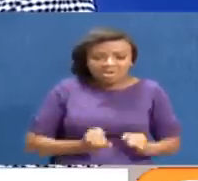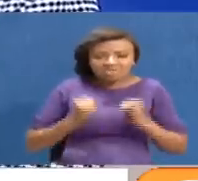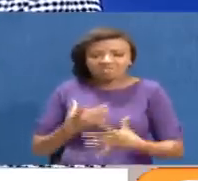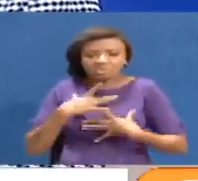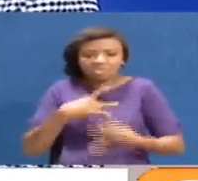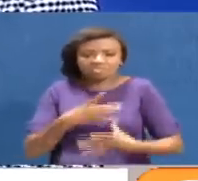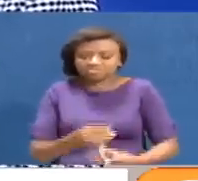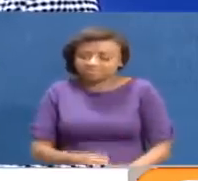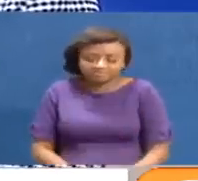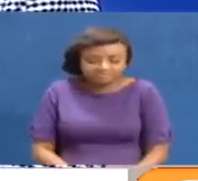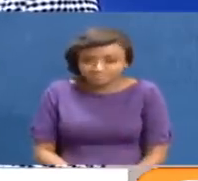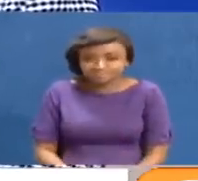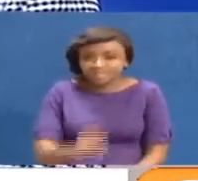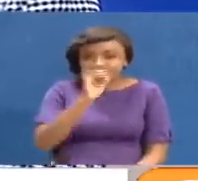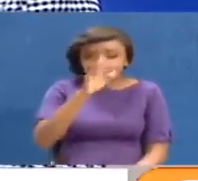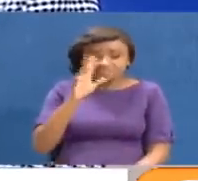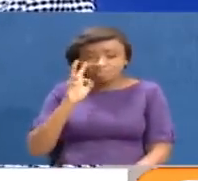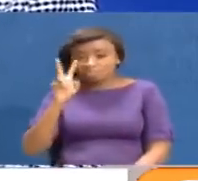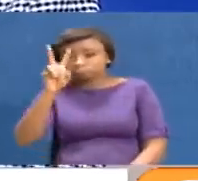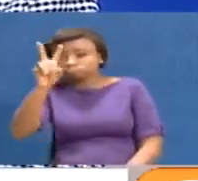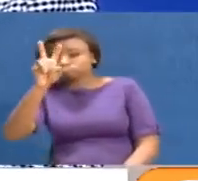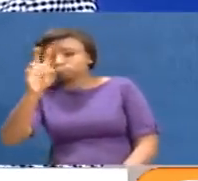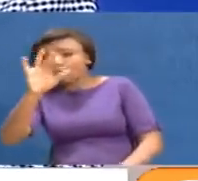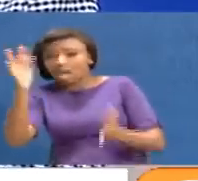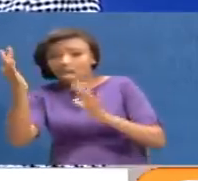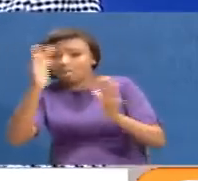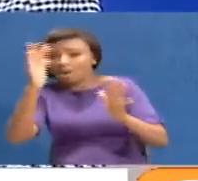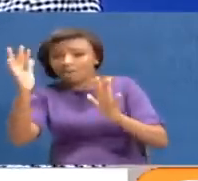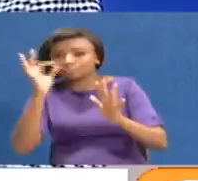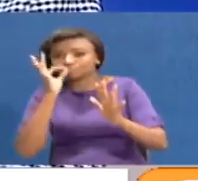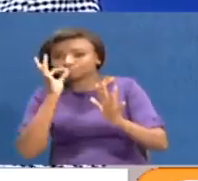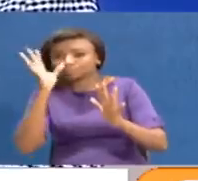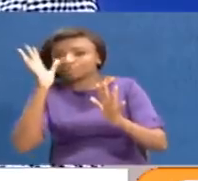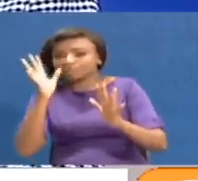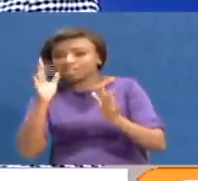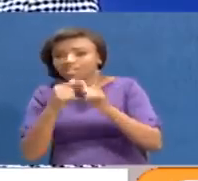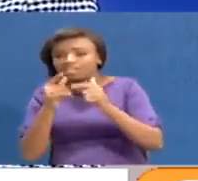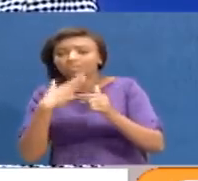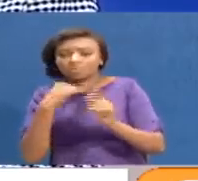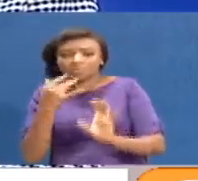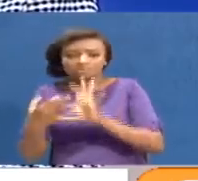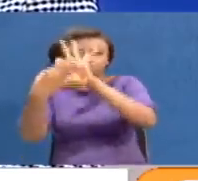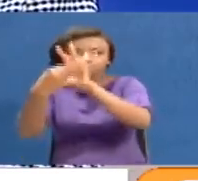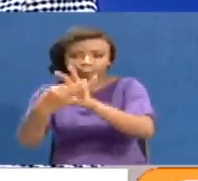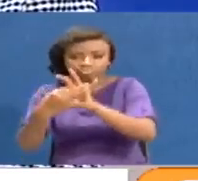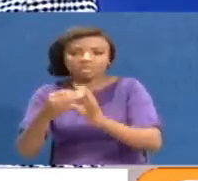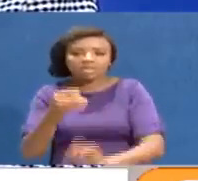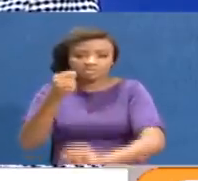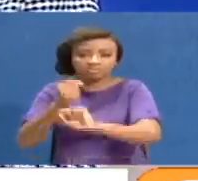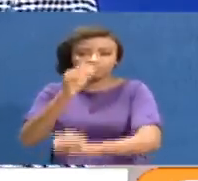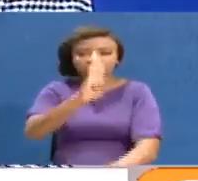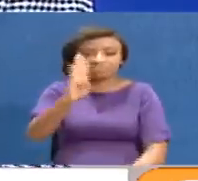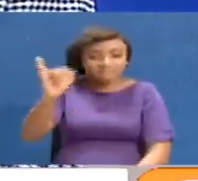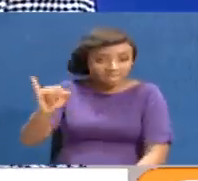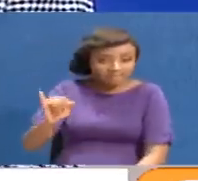issues, anyone looking at the bigger vision, we want to associate with the BBI, right?